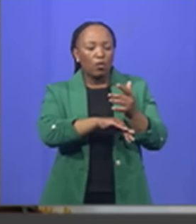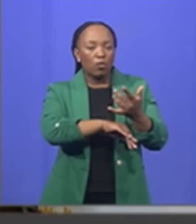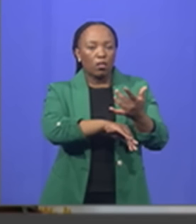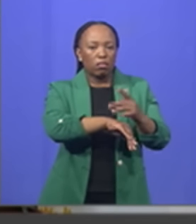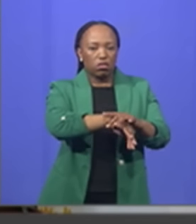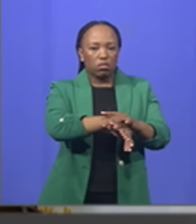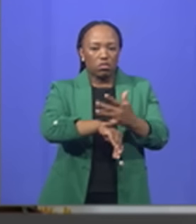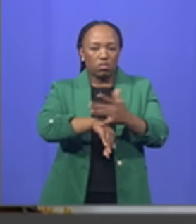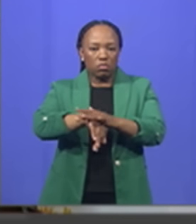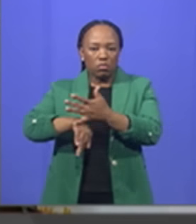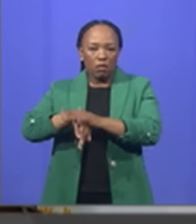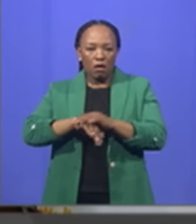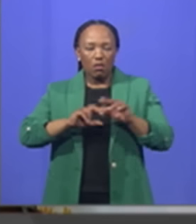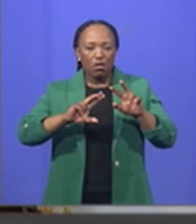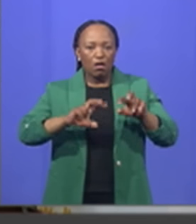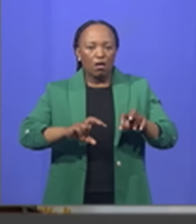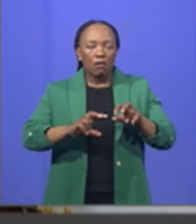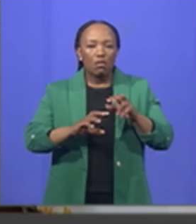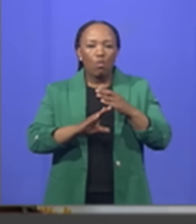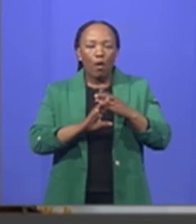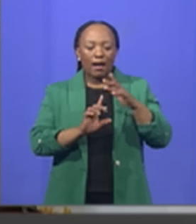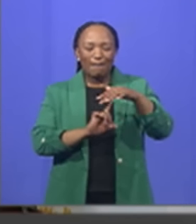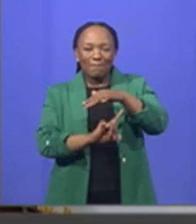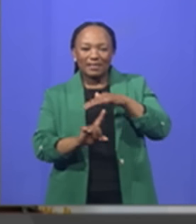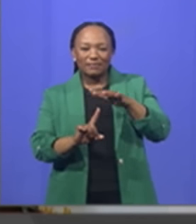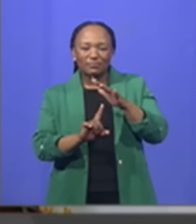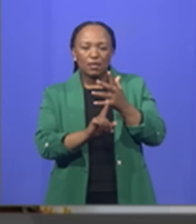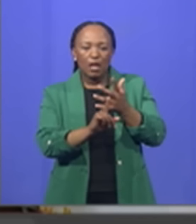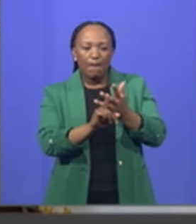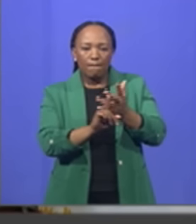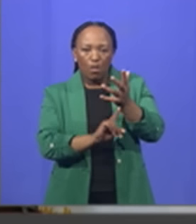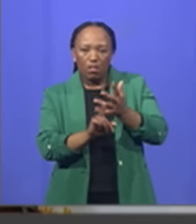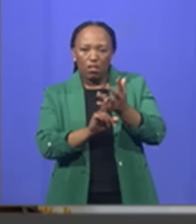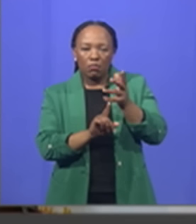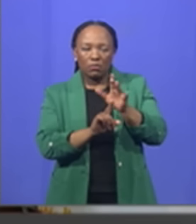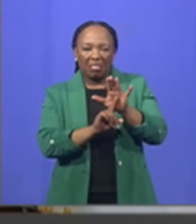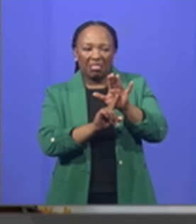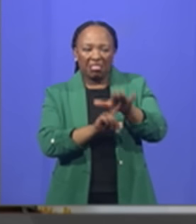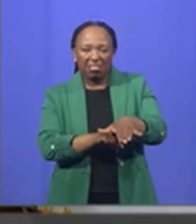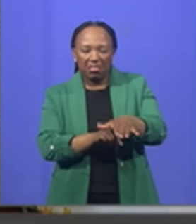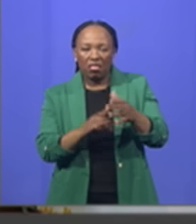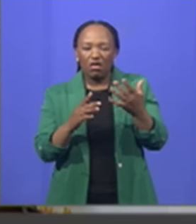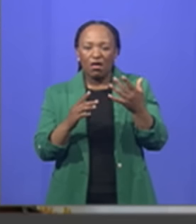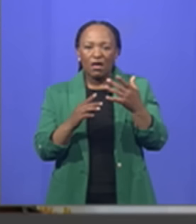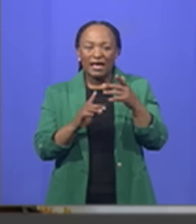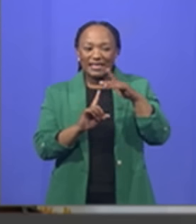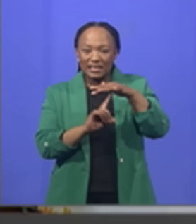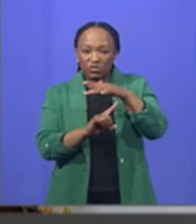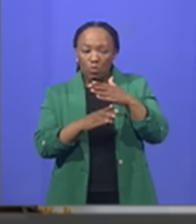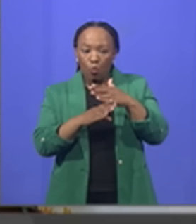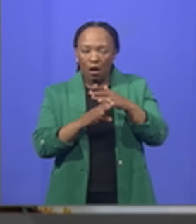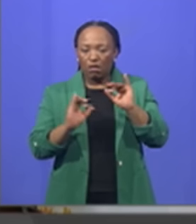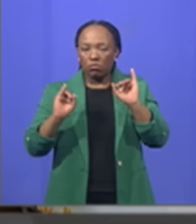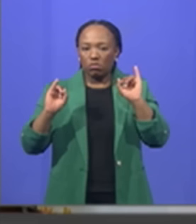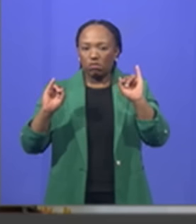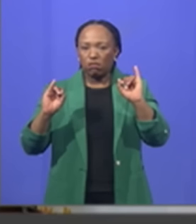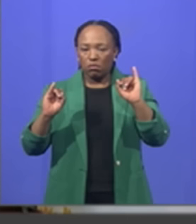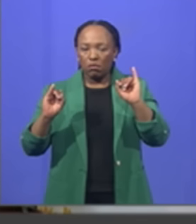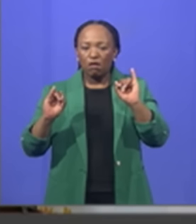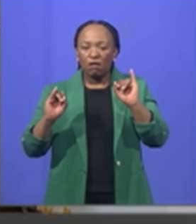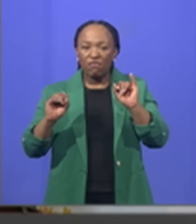and workplace bullying, victimization, adverse working conditions at any of